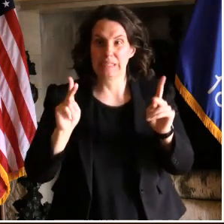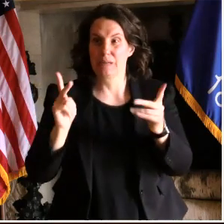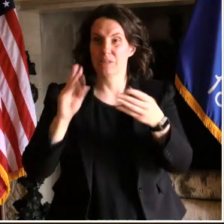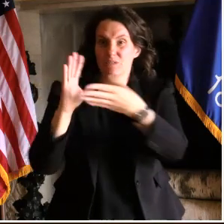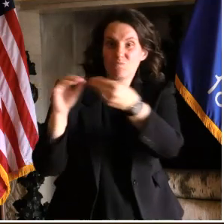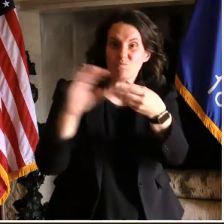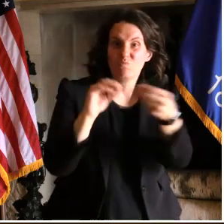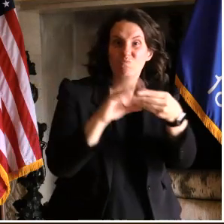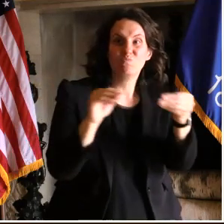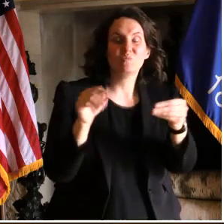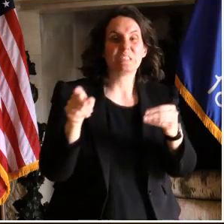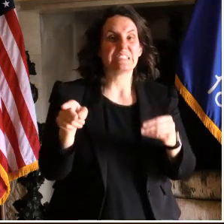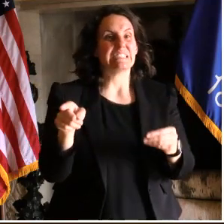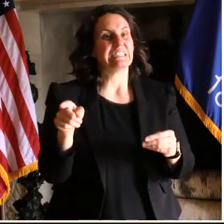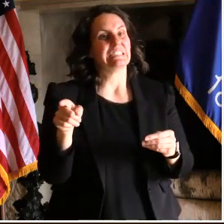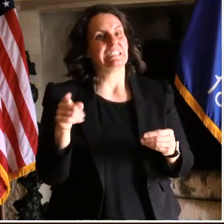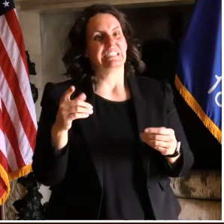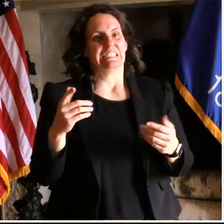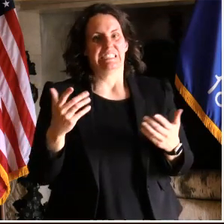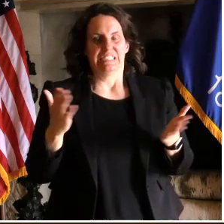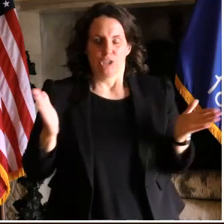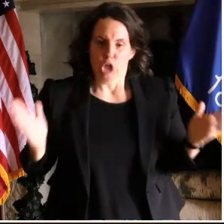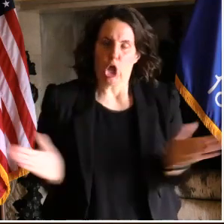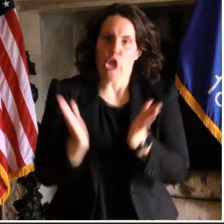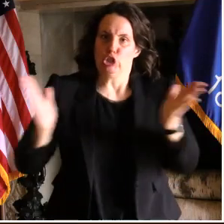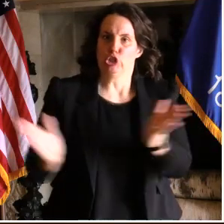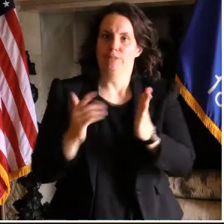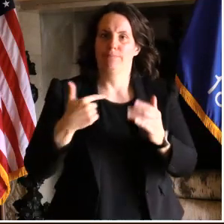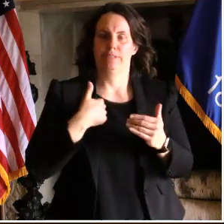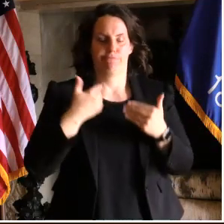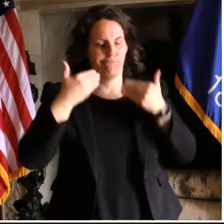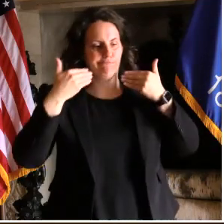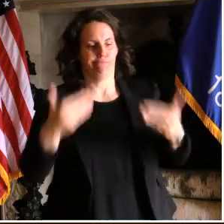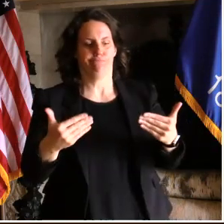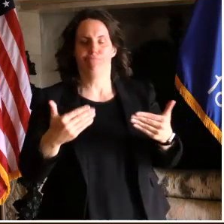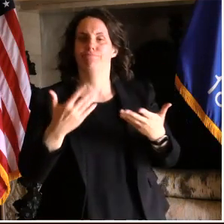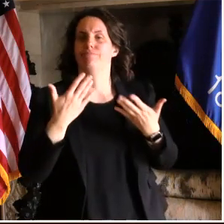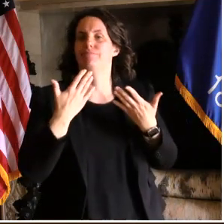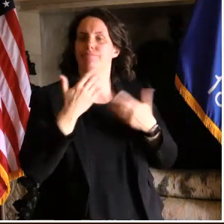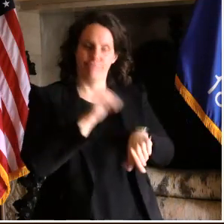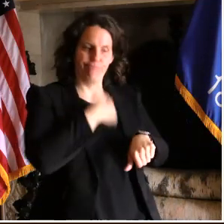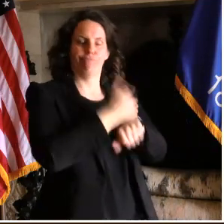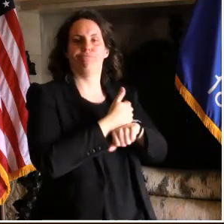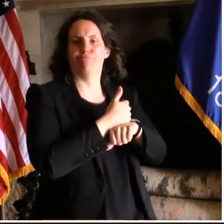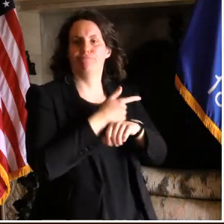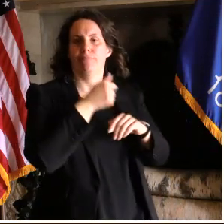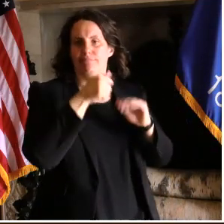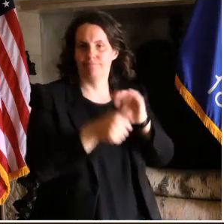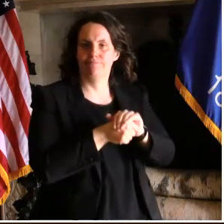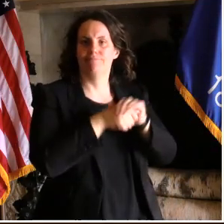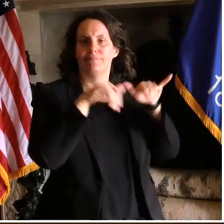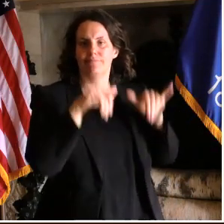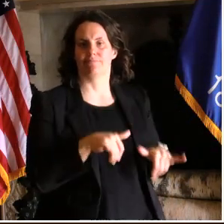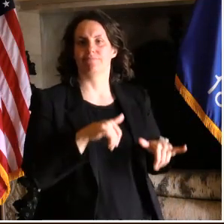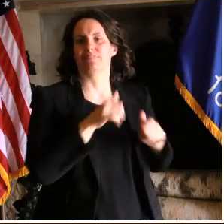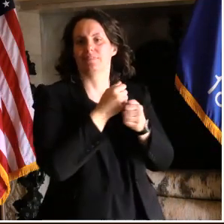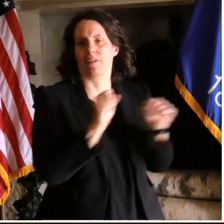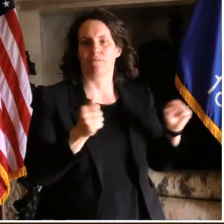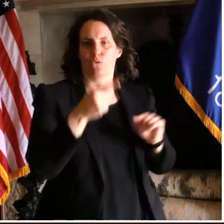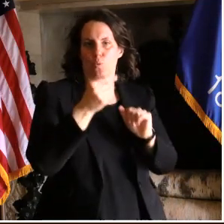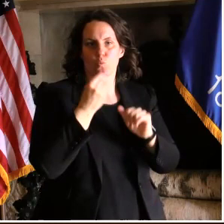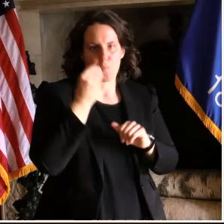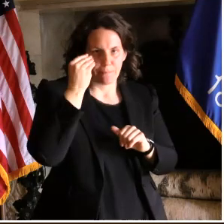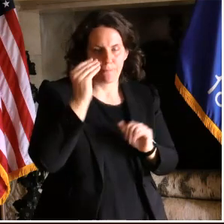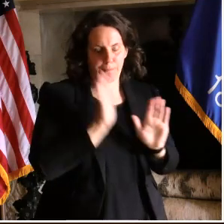significantly suggested to me that this is the best way to curb the virus, that we were not getting to